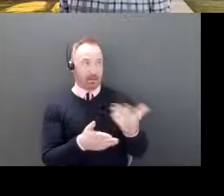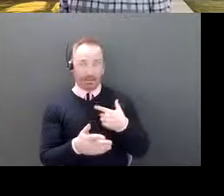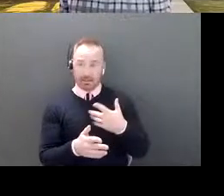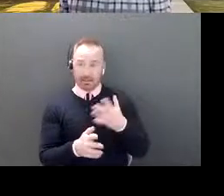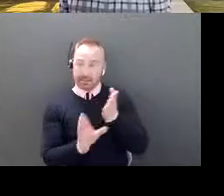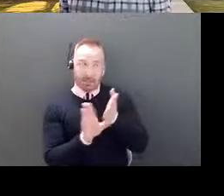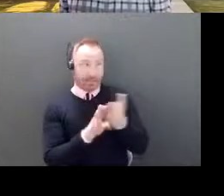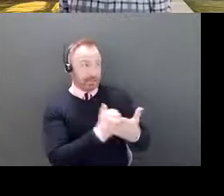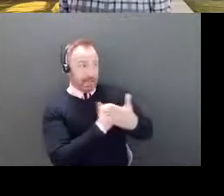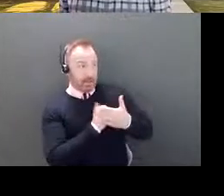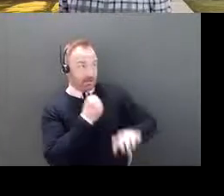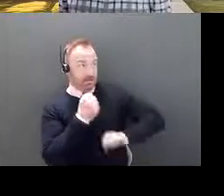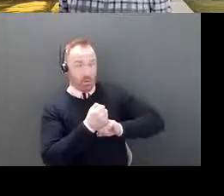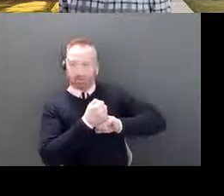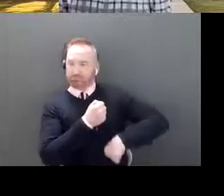slide.